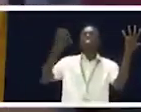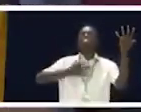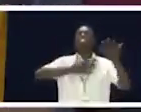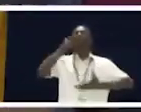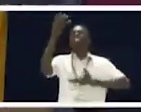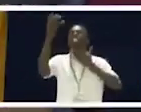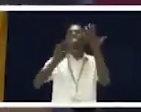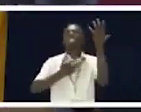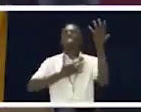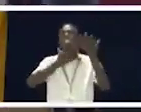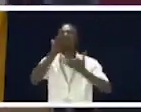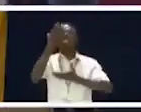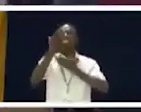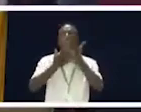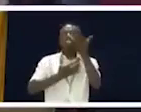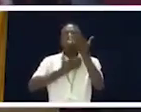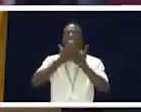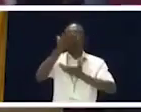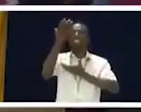Sharabarabarabara.